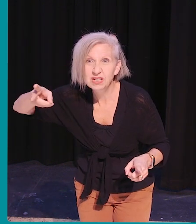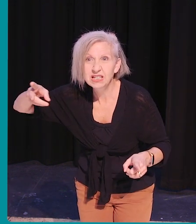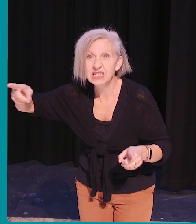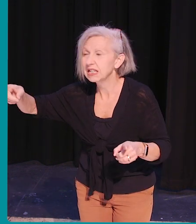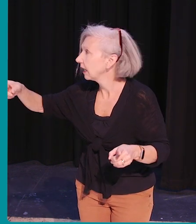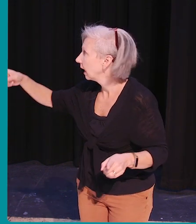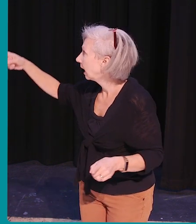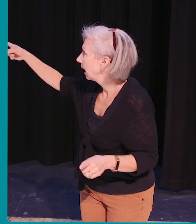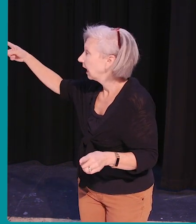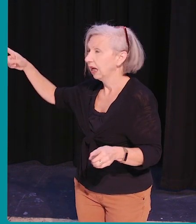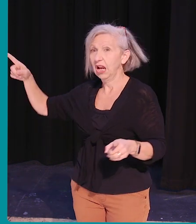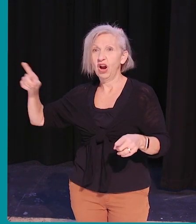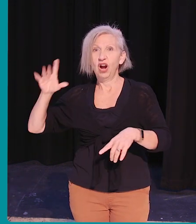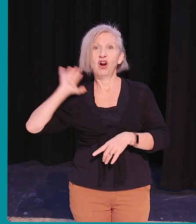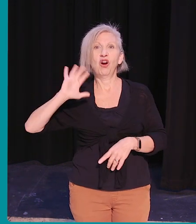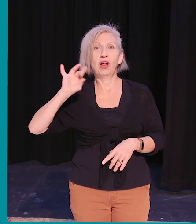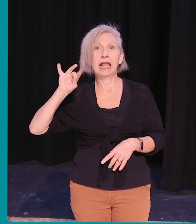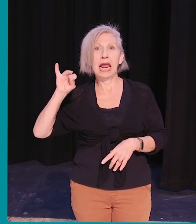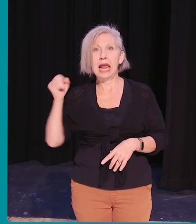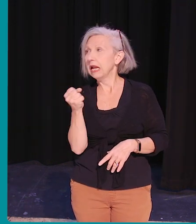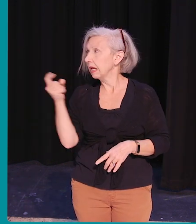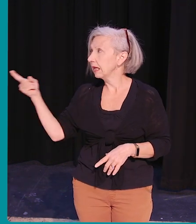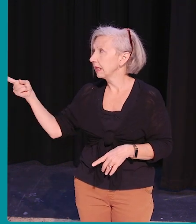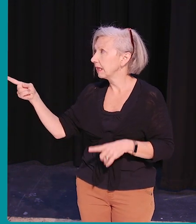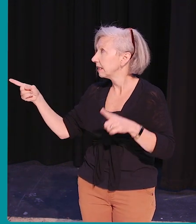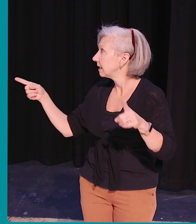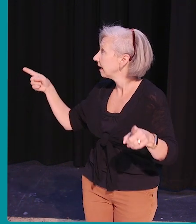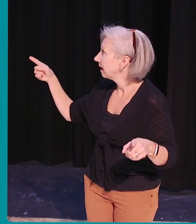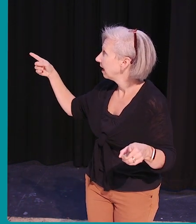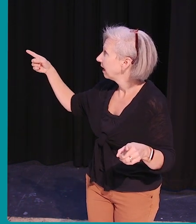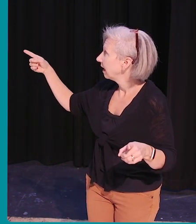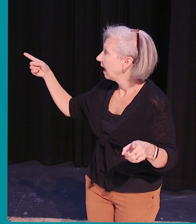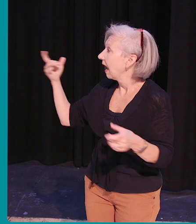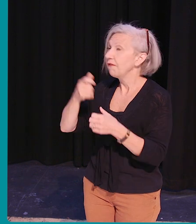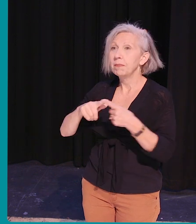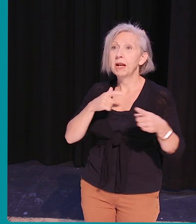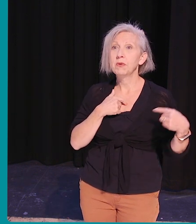like, dang, what's that? Except for me, I got this look on my face.